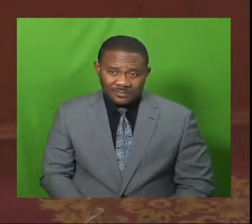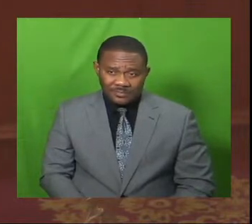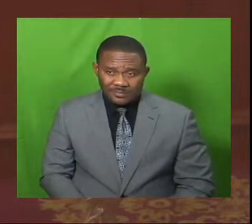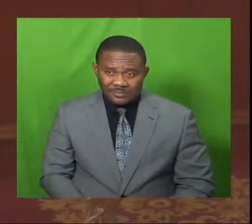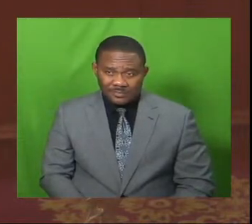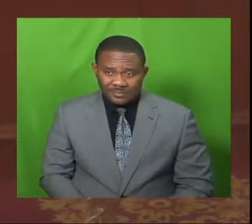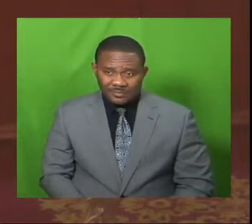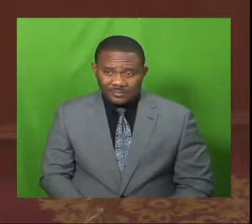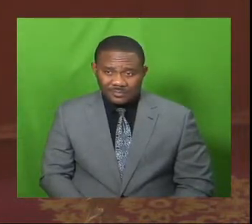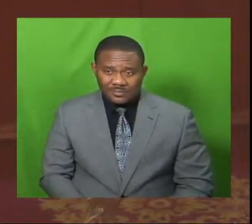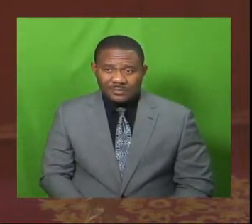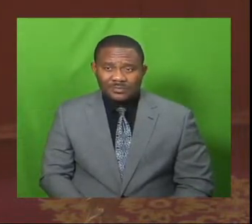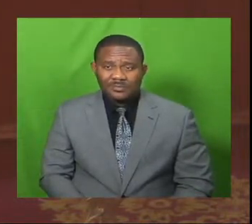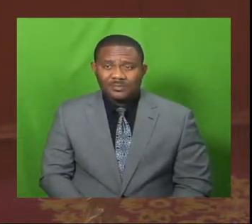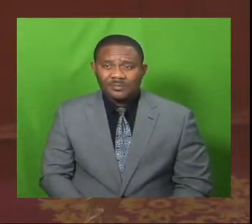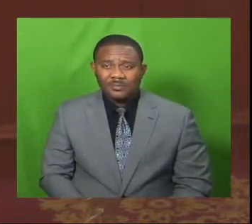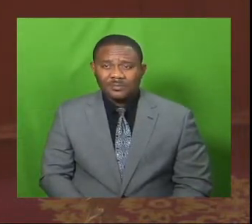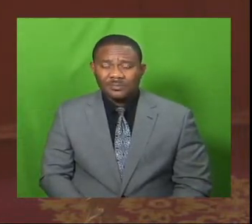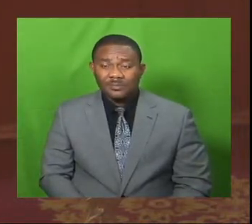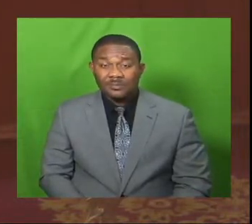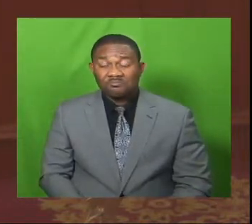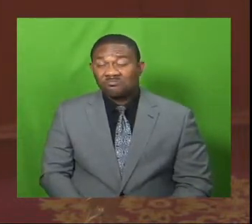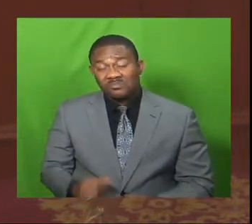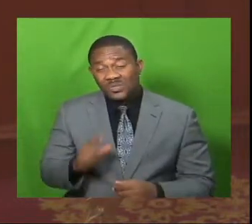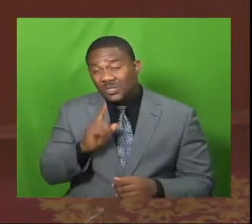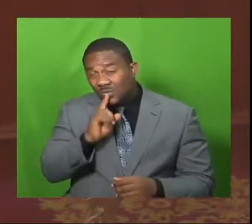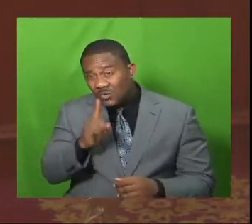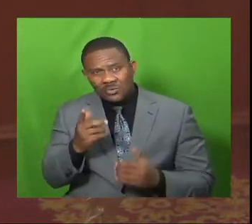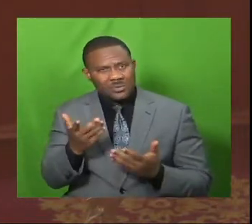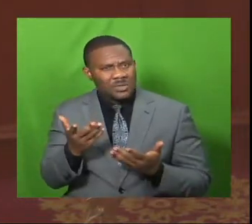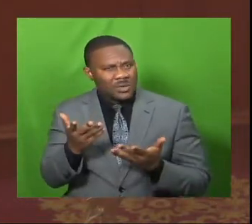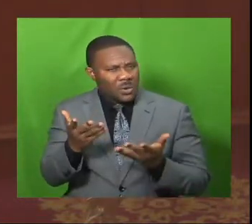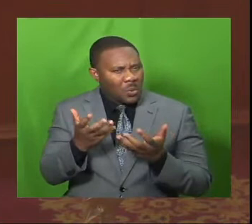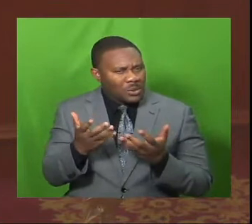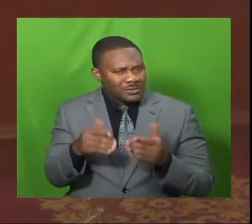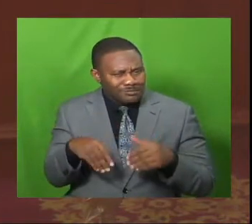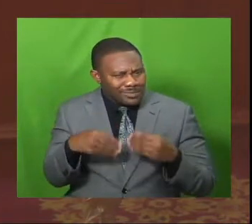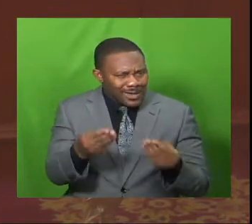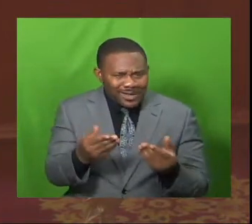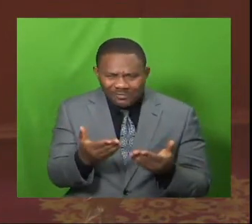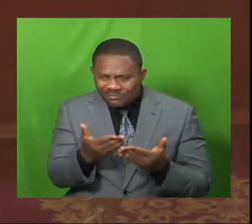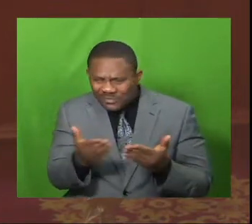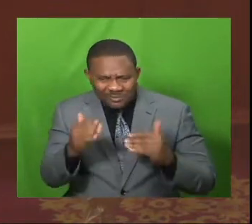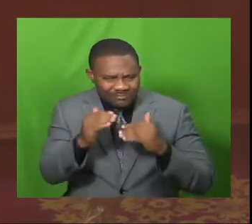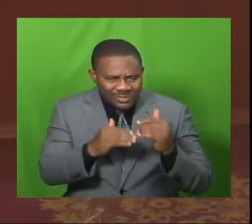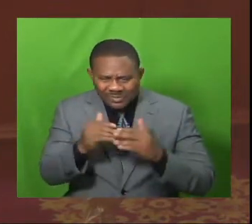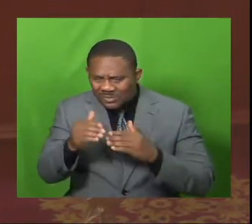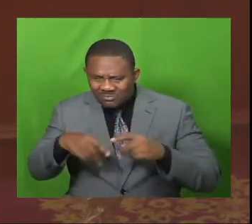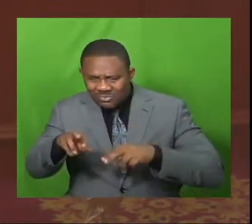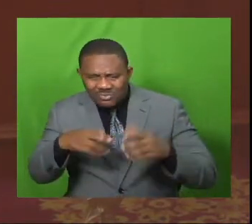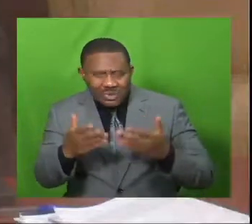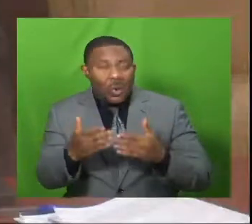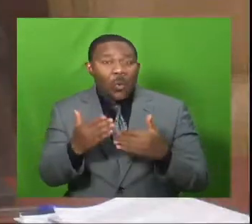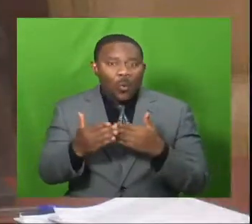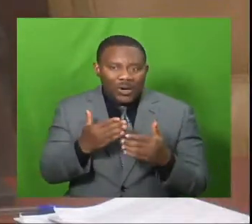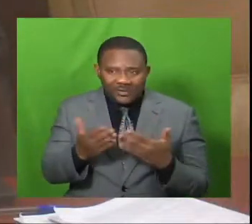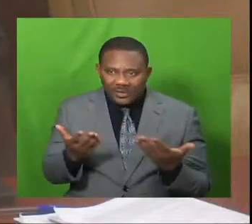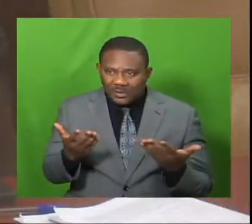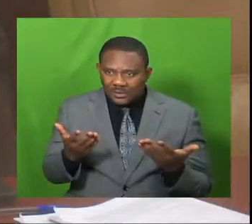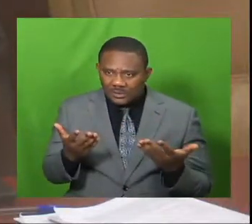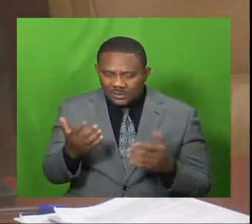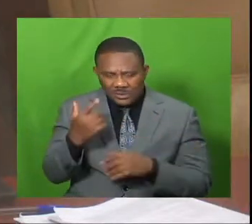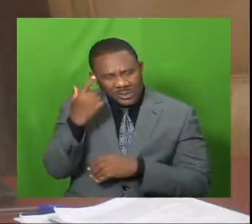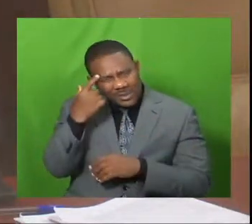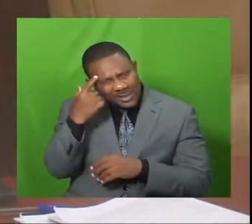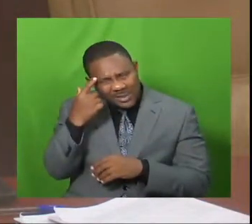The fact that you want to provide things for your citizens doesn't mean that you should break the bank to do it. You must